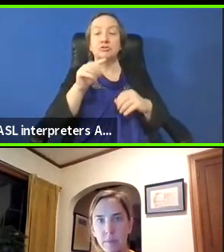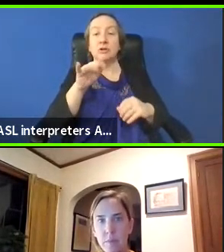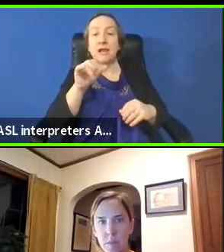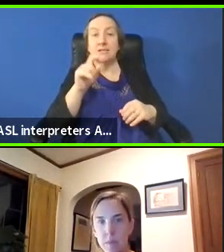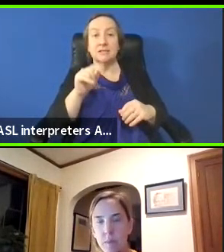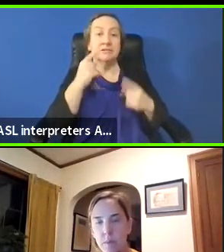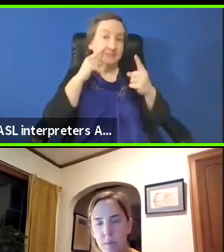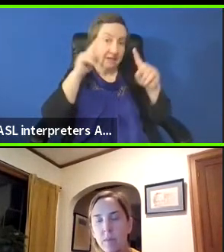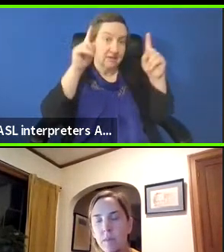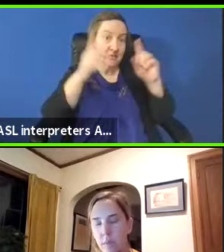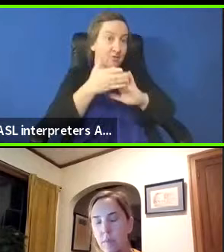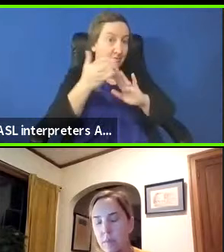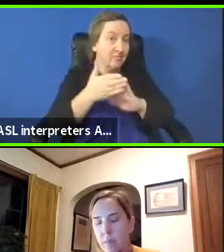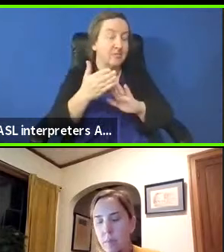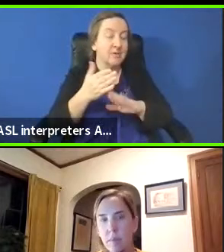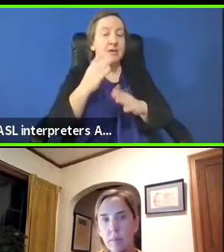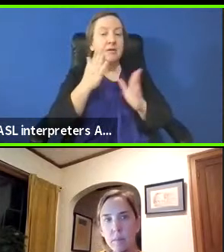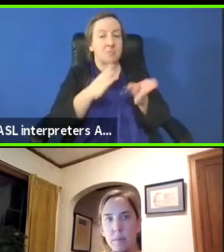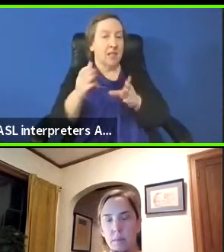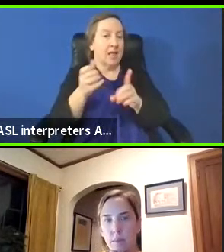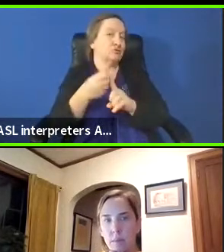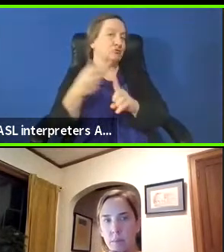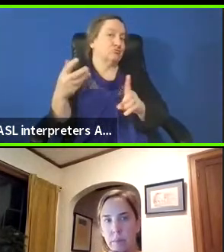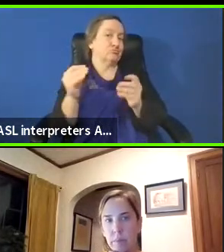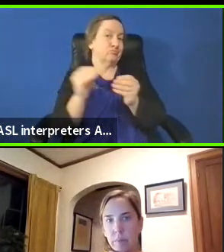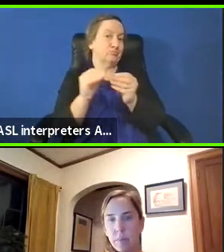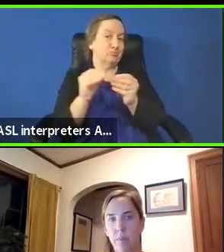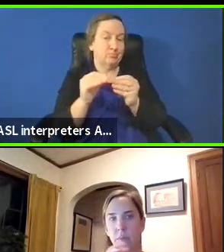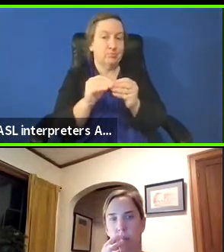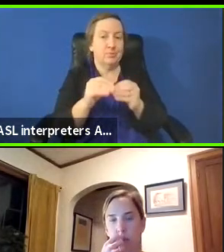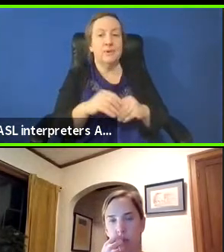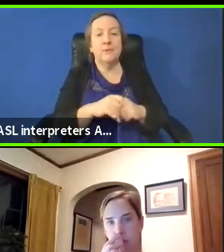operating, and there's plans to expand it. So